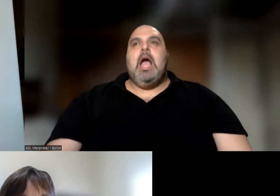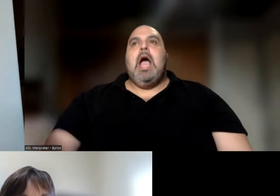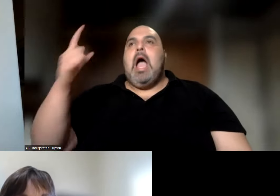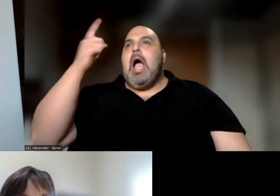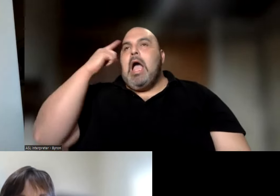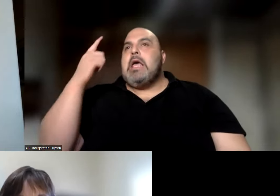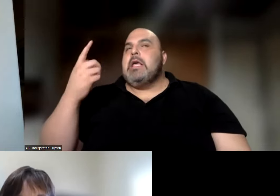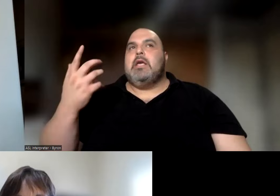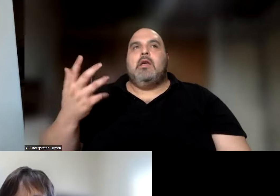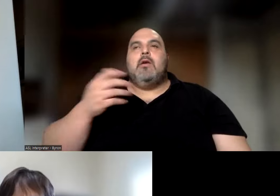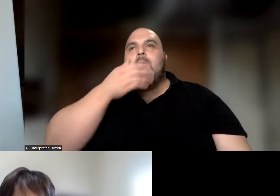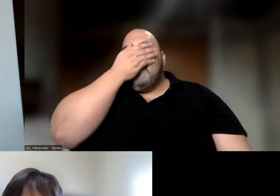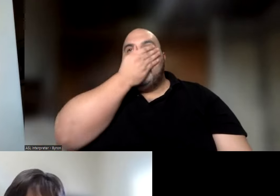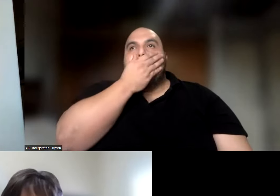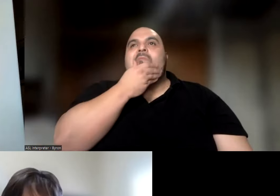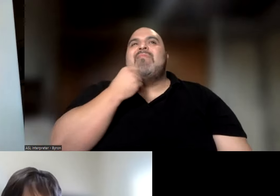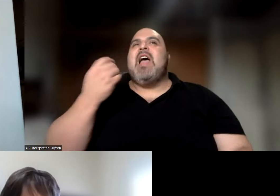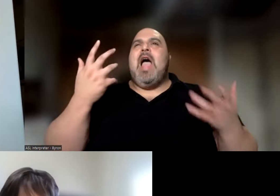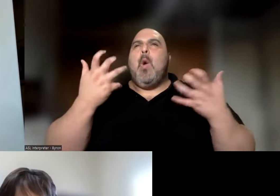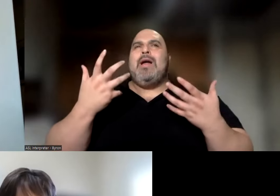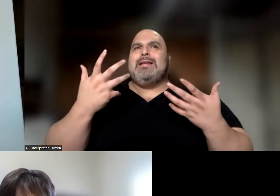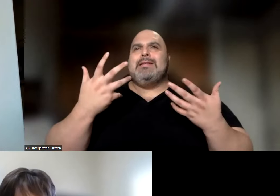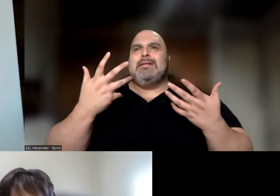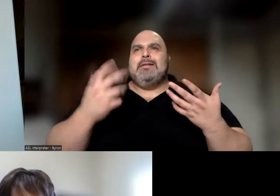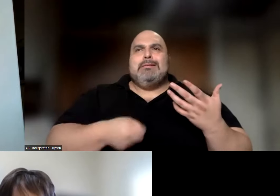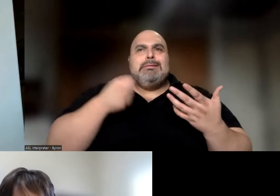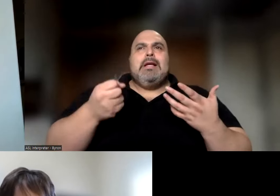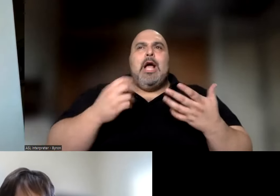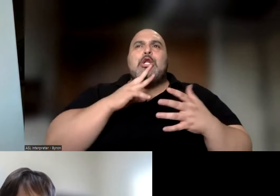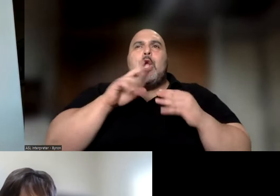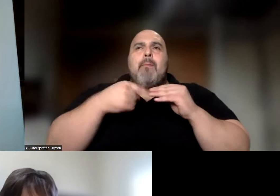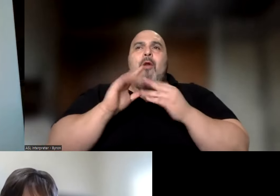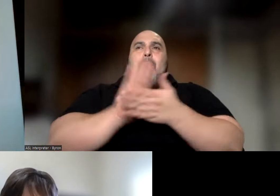to be, I kind of wanted to jump in and talk about the paperwork, or,